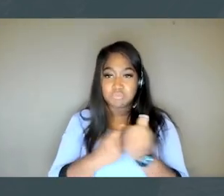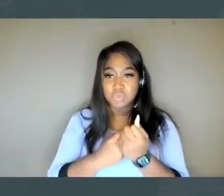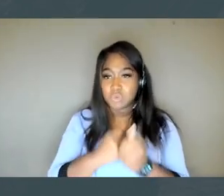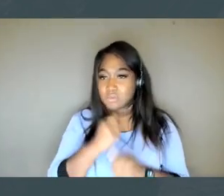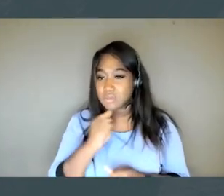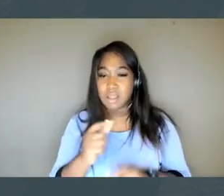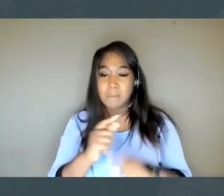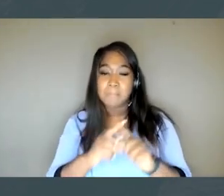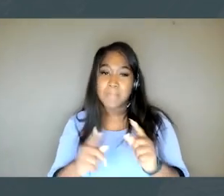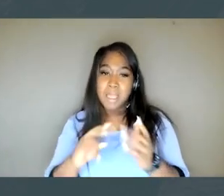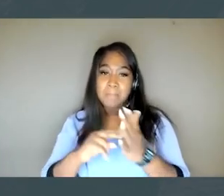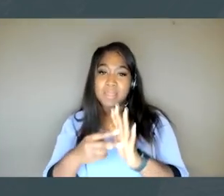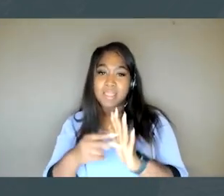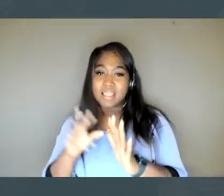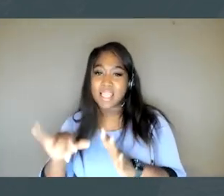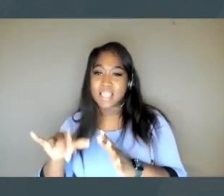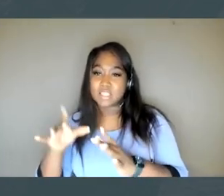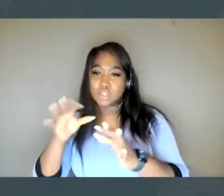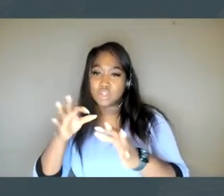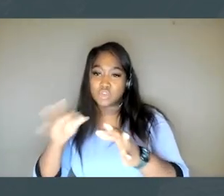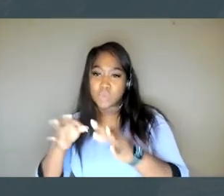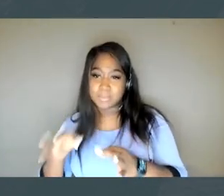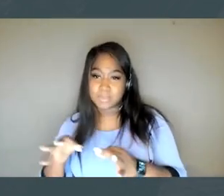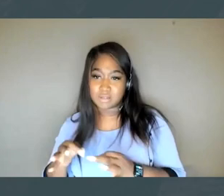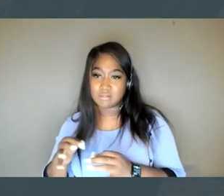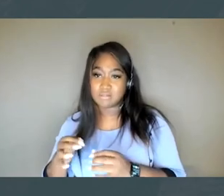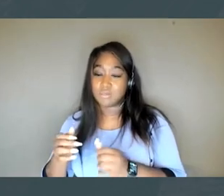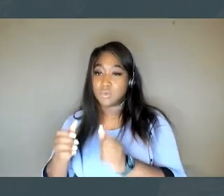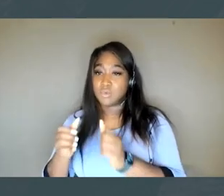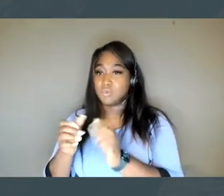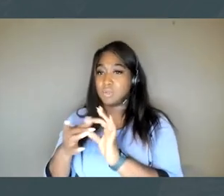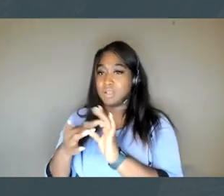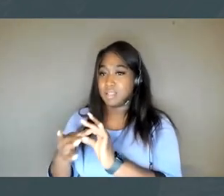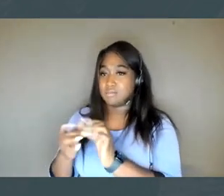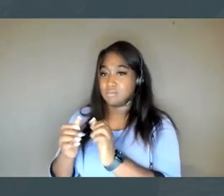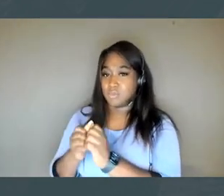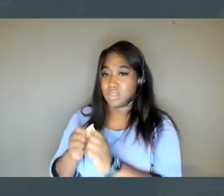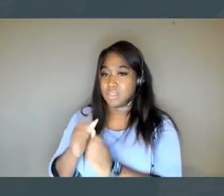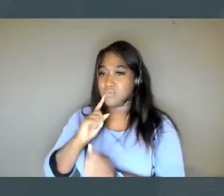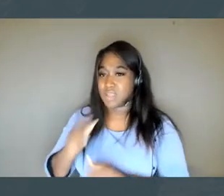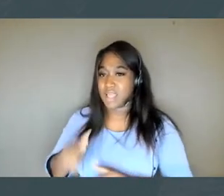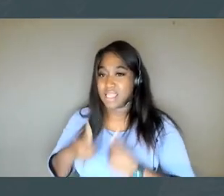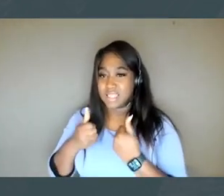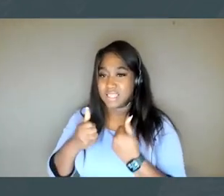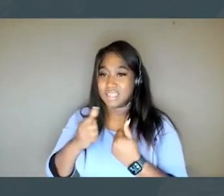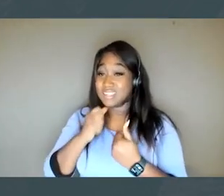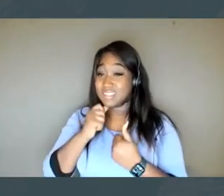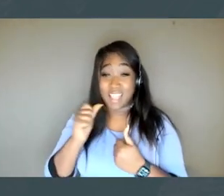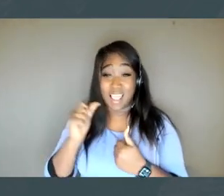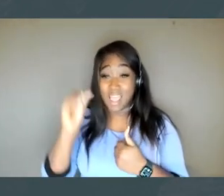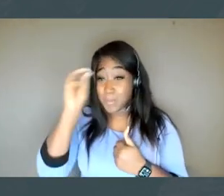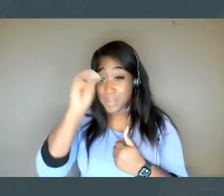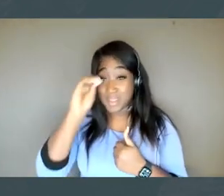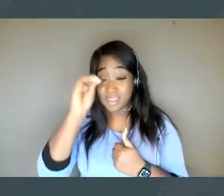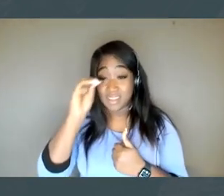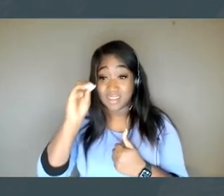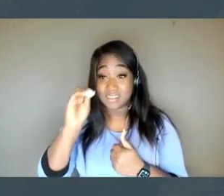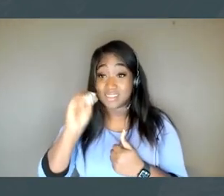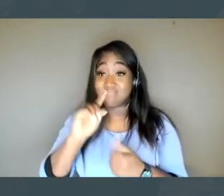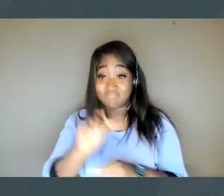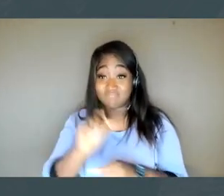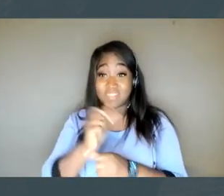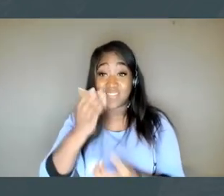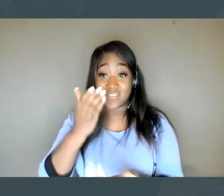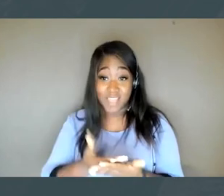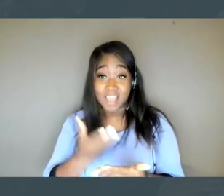the description of a reality. It's not an opinion, it's just a fact. It's a fact. It's not, I'm